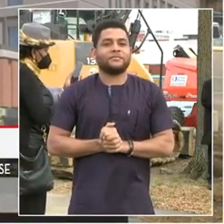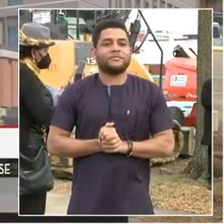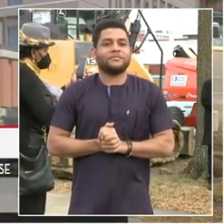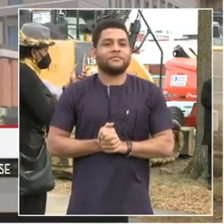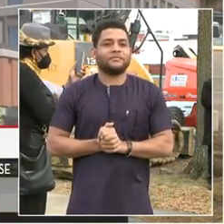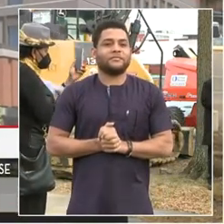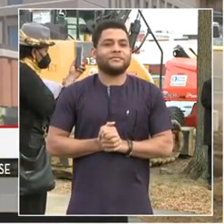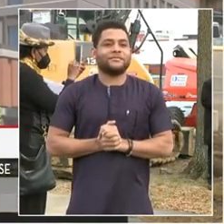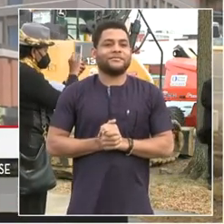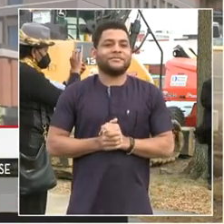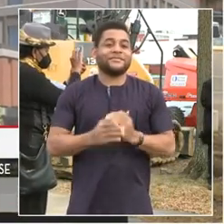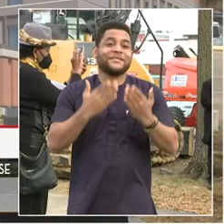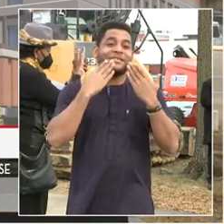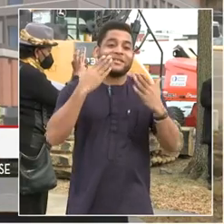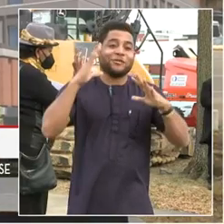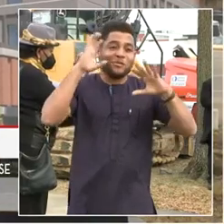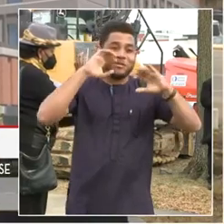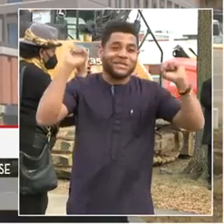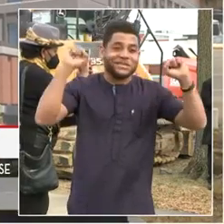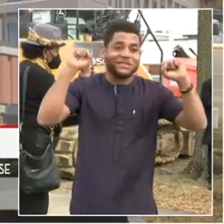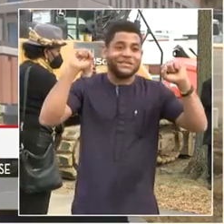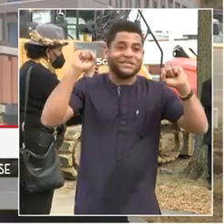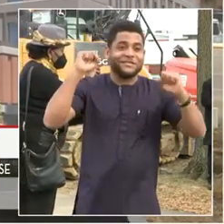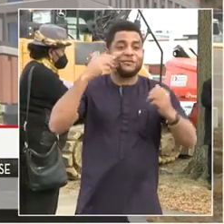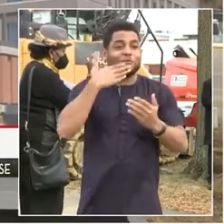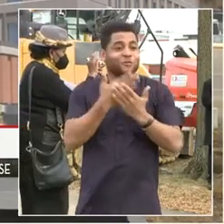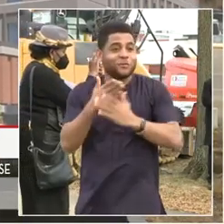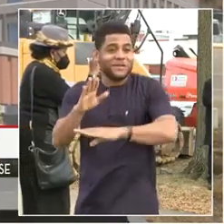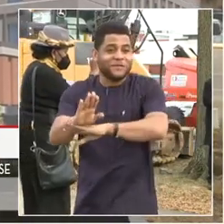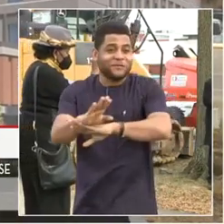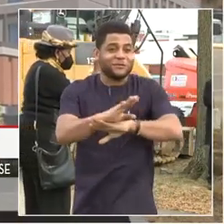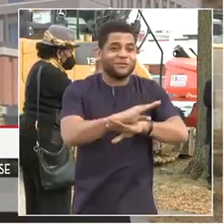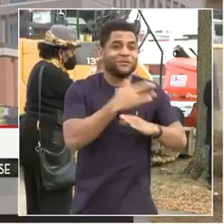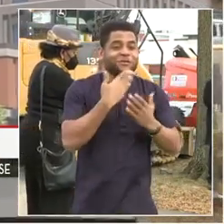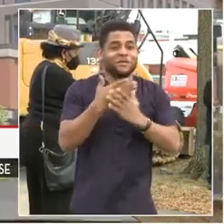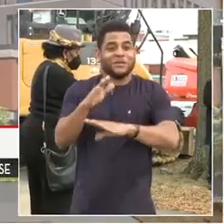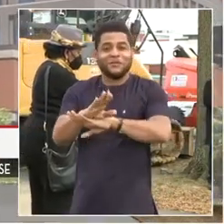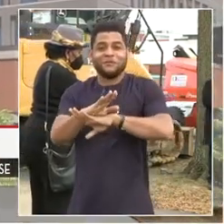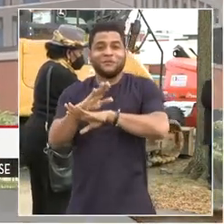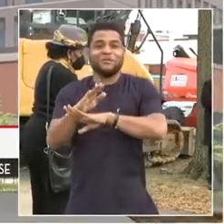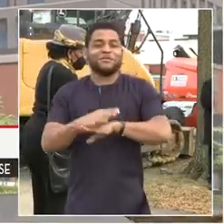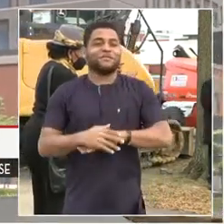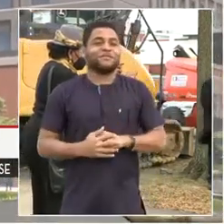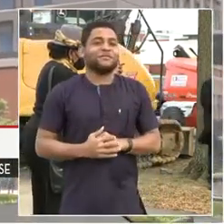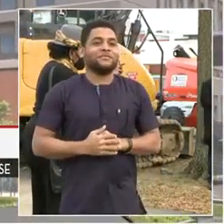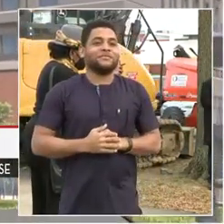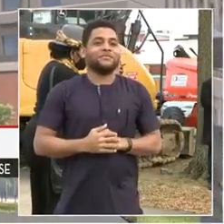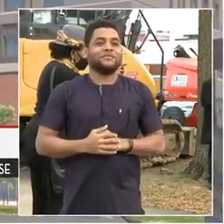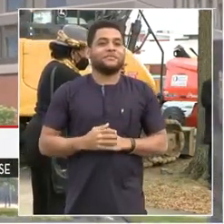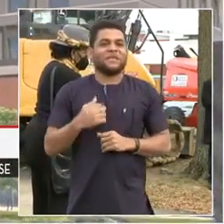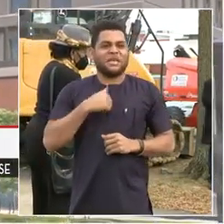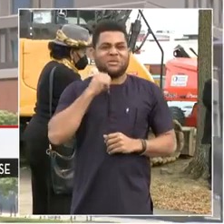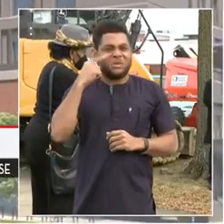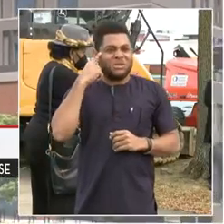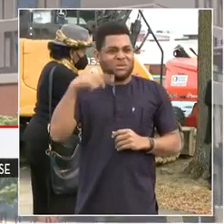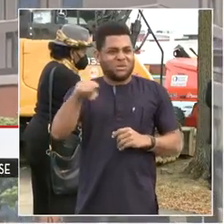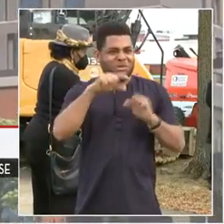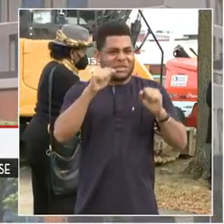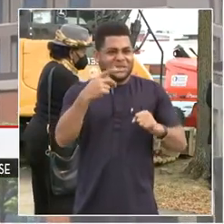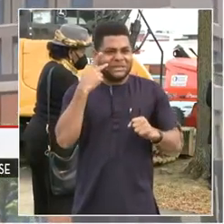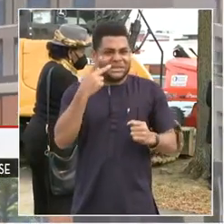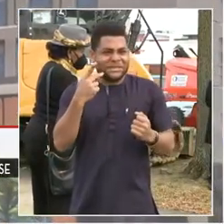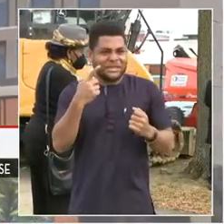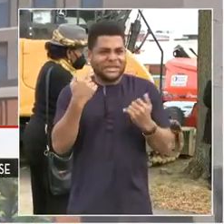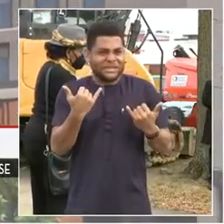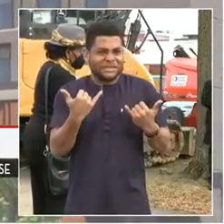Well, thank you, President Wrighton, and good afternoon, everyone. I don't think you can see it from where you are, but this is just the